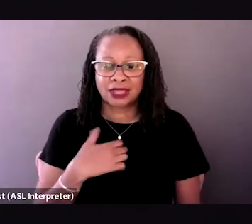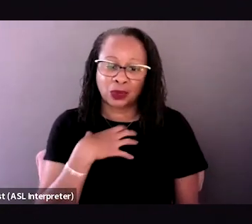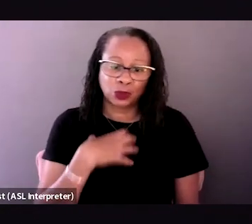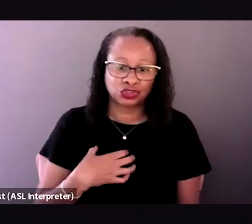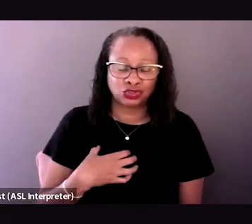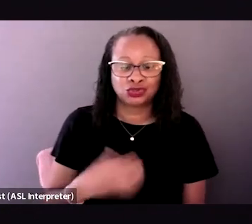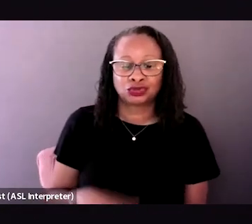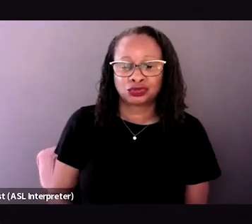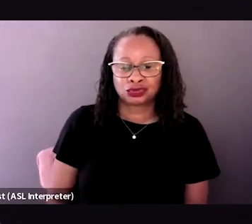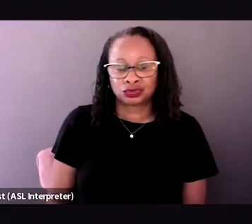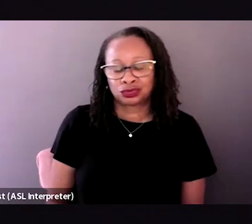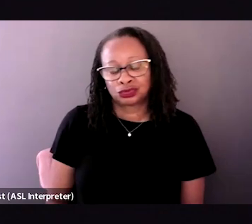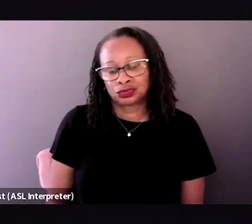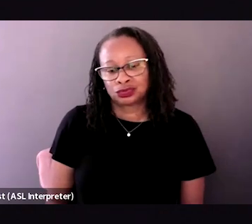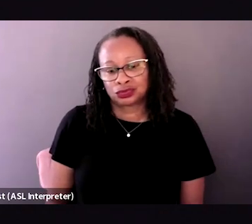I wish him